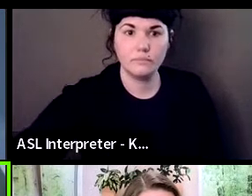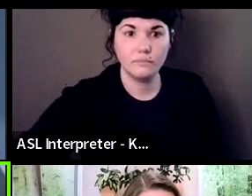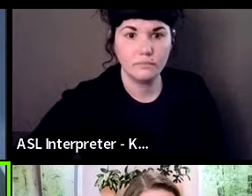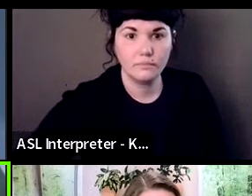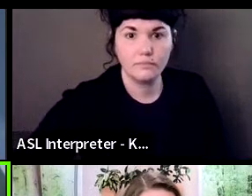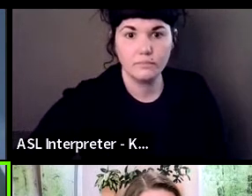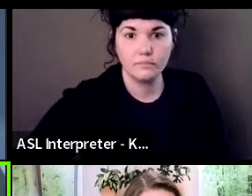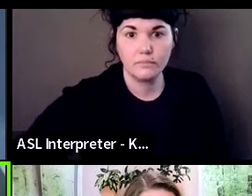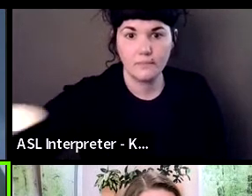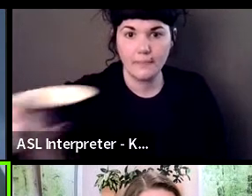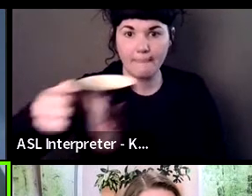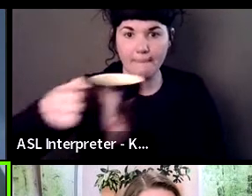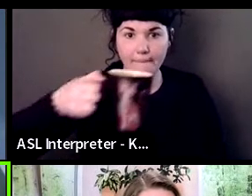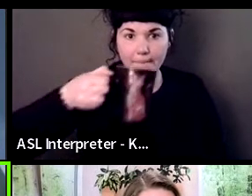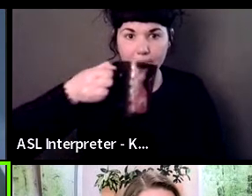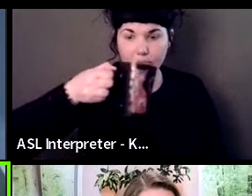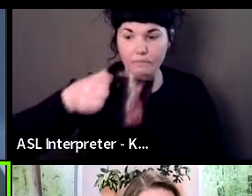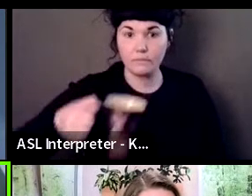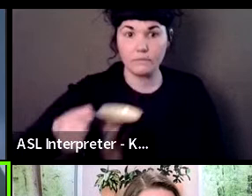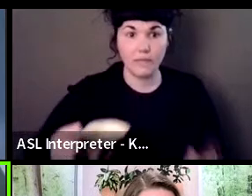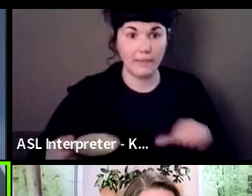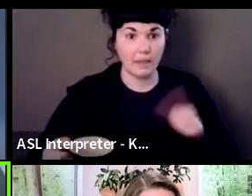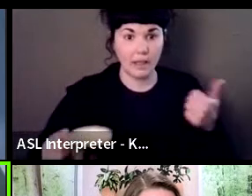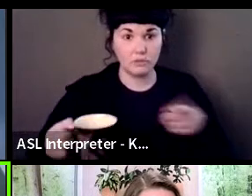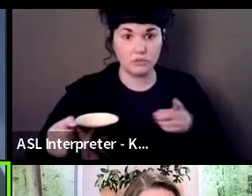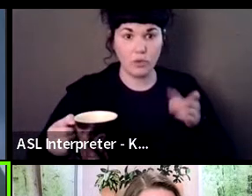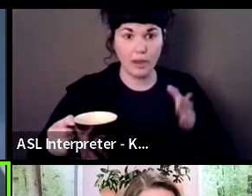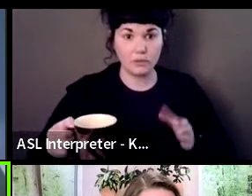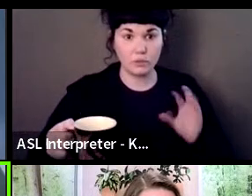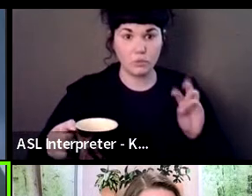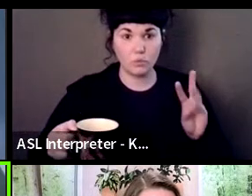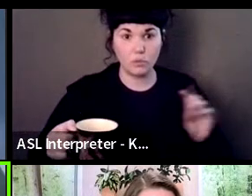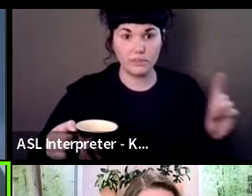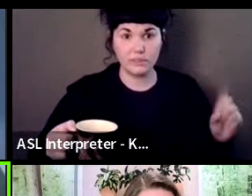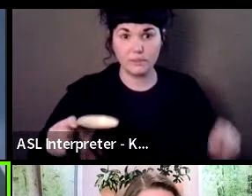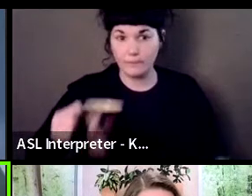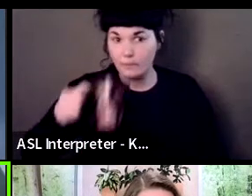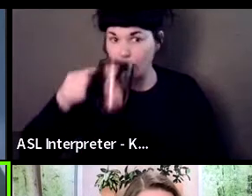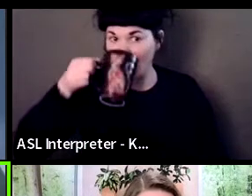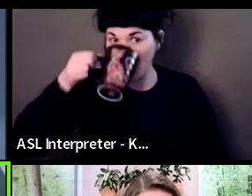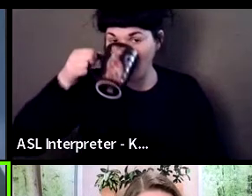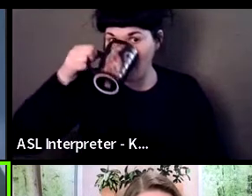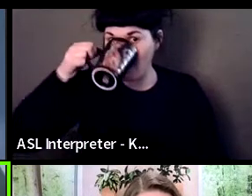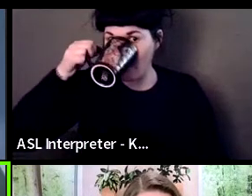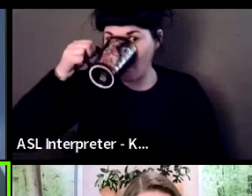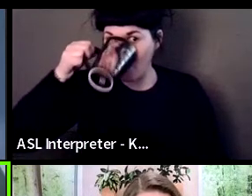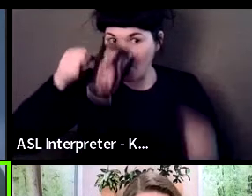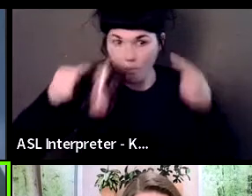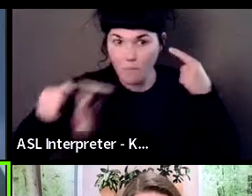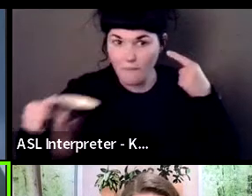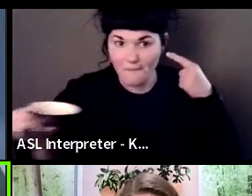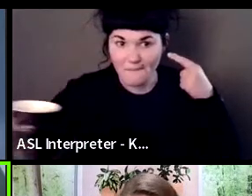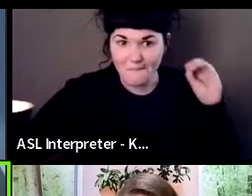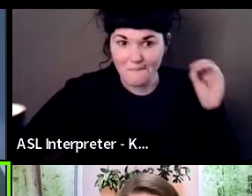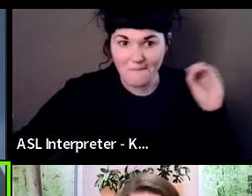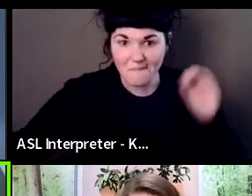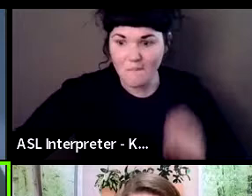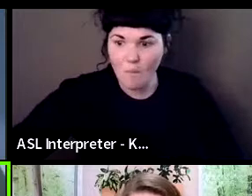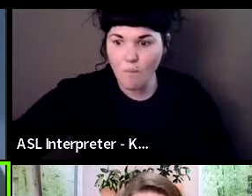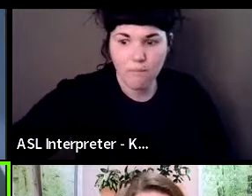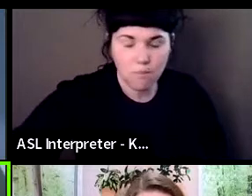Anything else, Director Woods? Can't hear you.